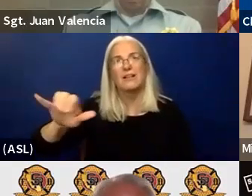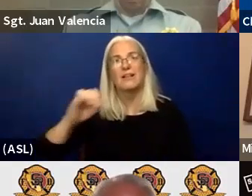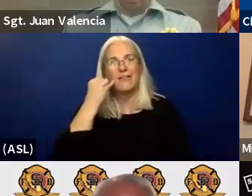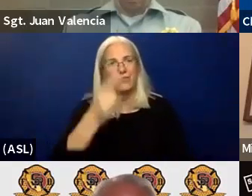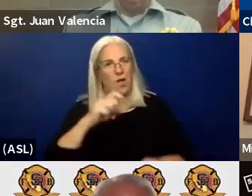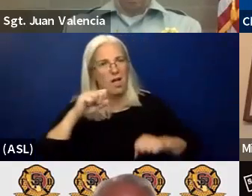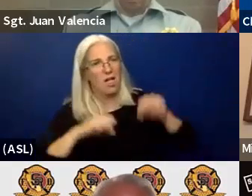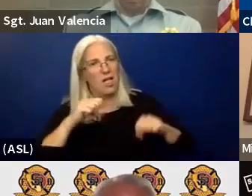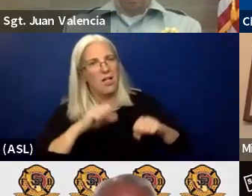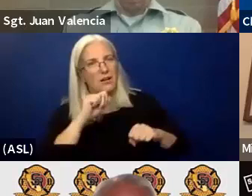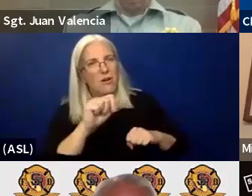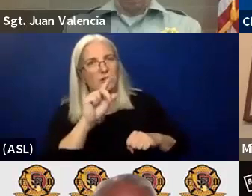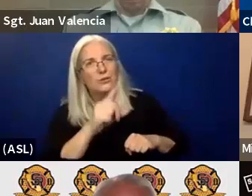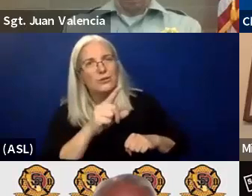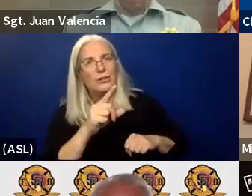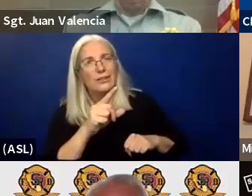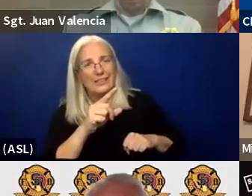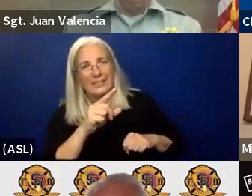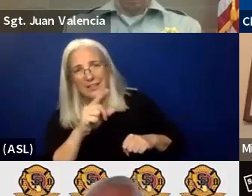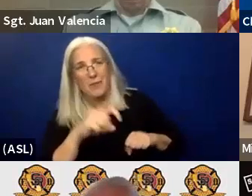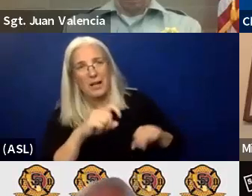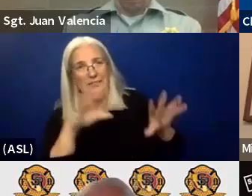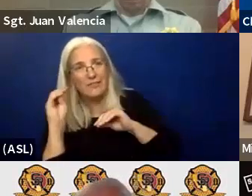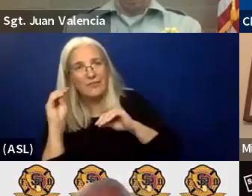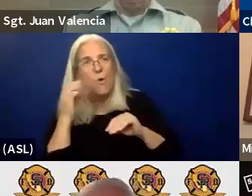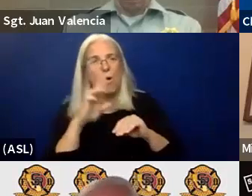area, please visit